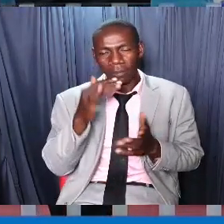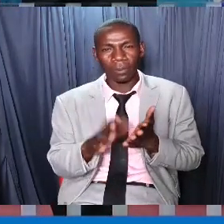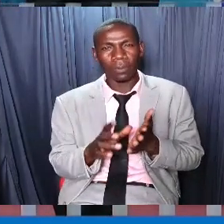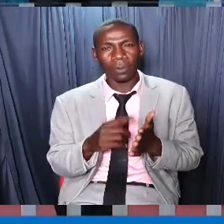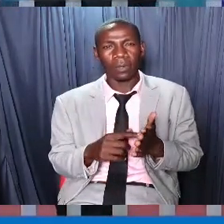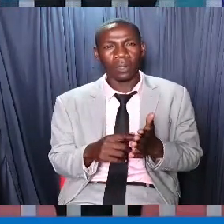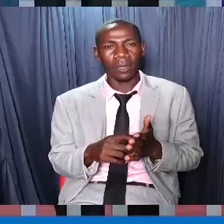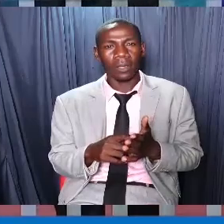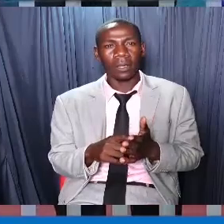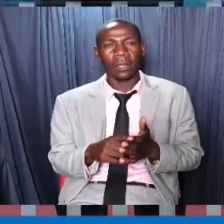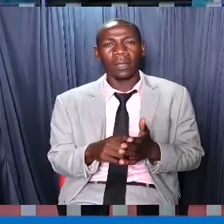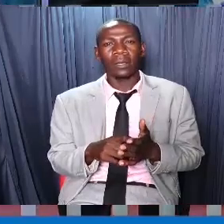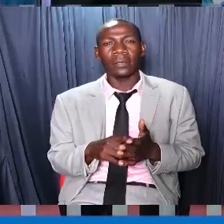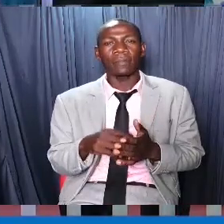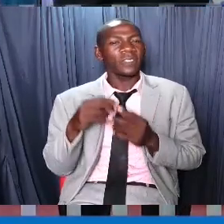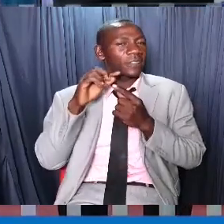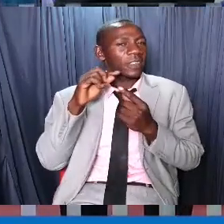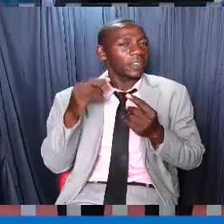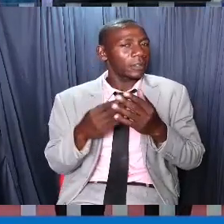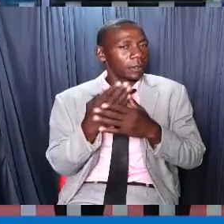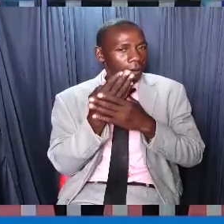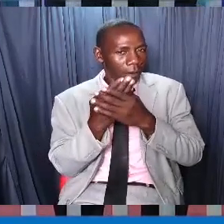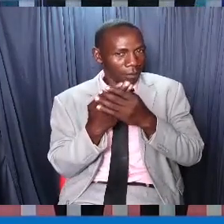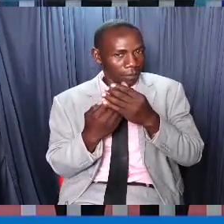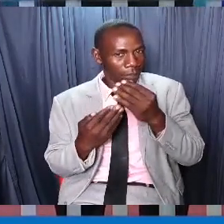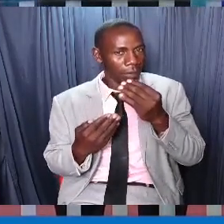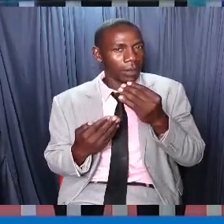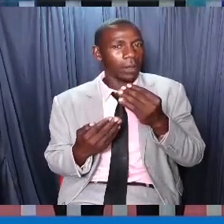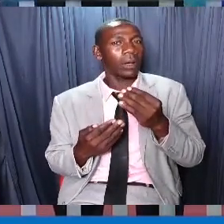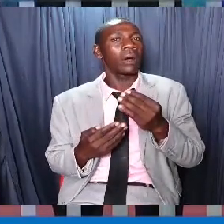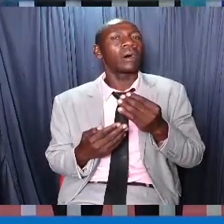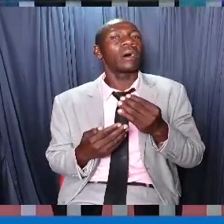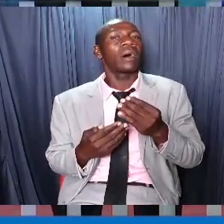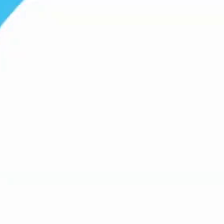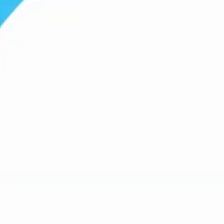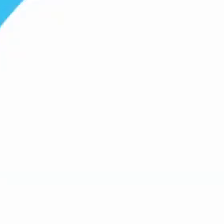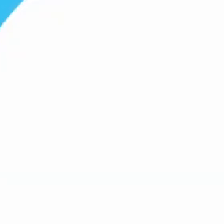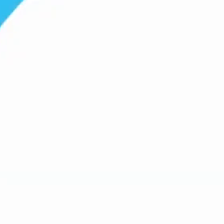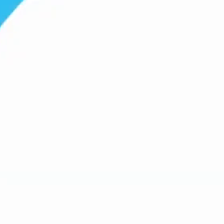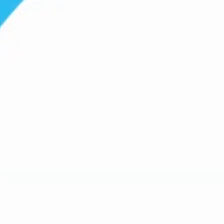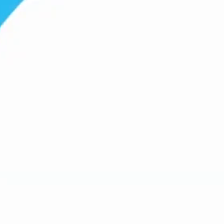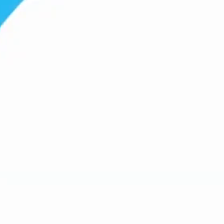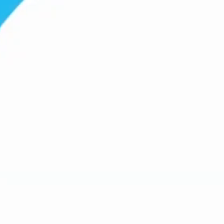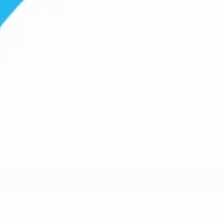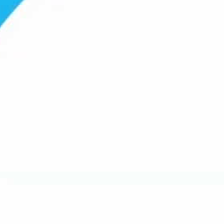away? Ile nyama imerudi. You know the flesh has gone back. Okay. Basa akaja akaniambia alipona. So she came and told me, oh, she was healed.